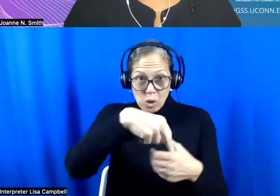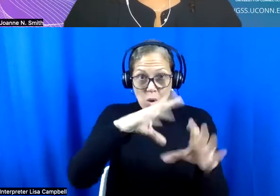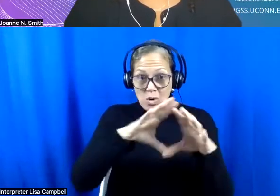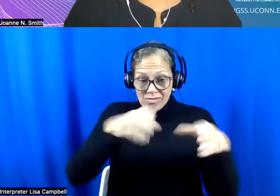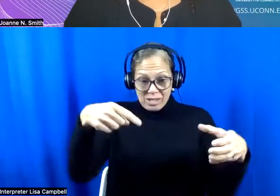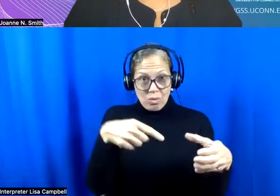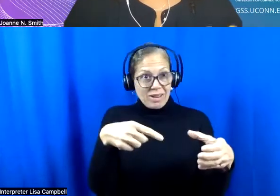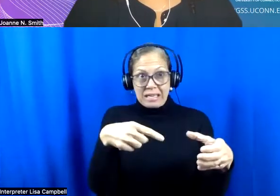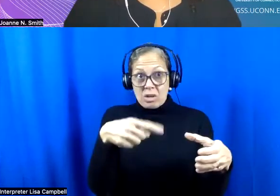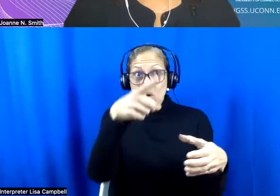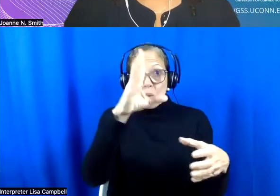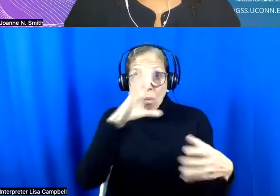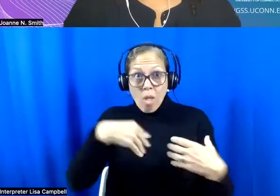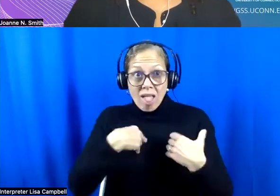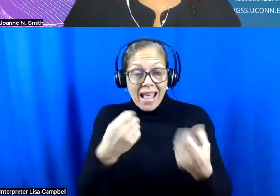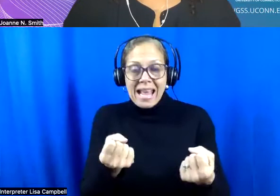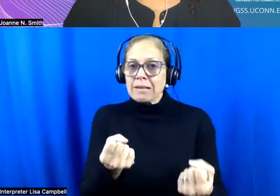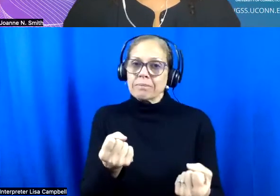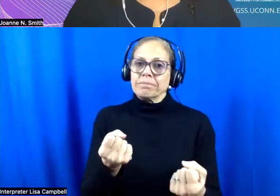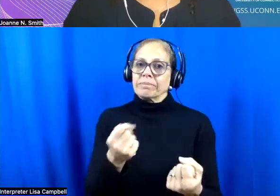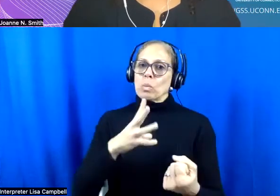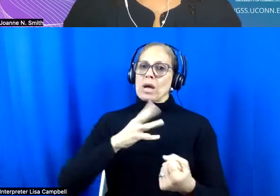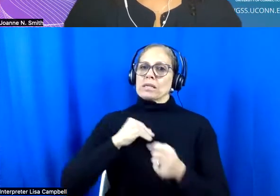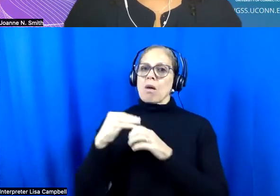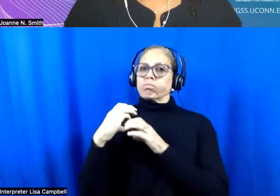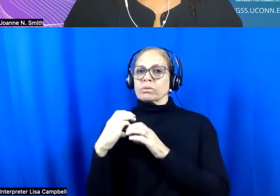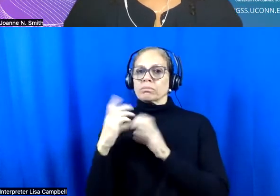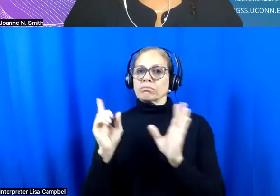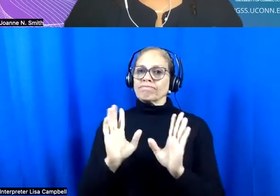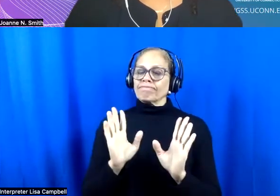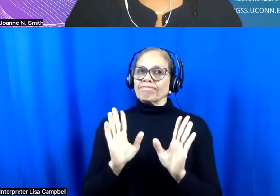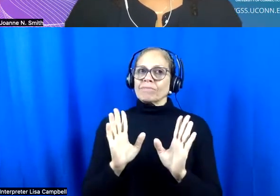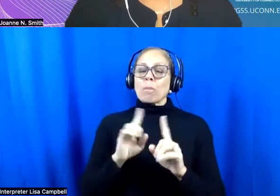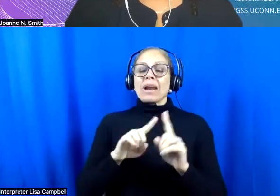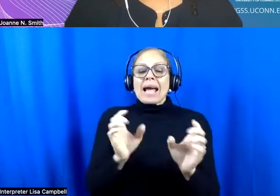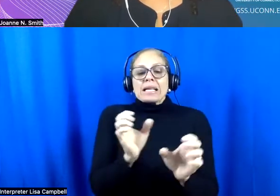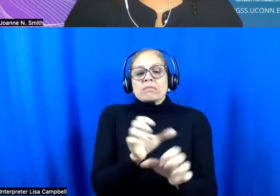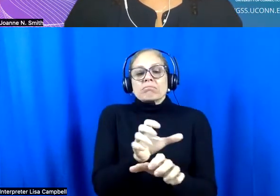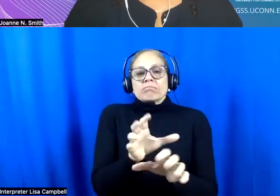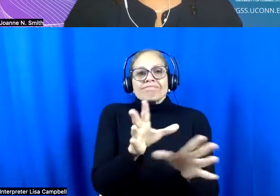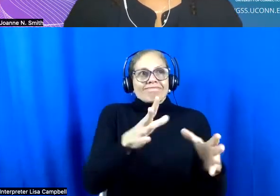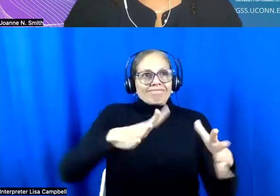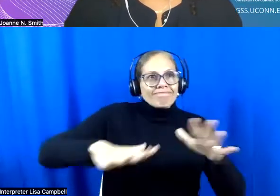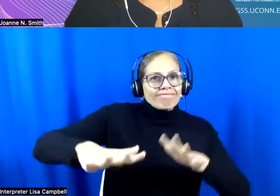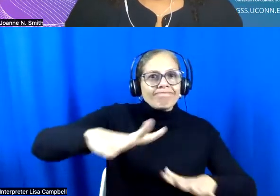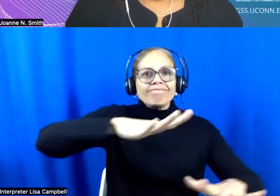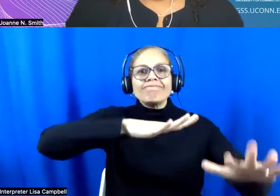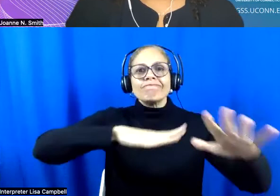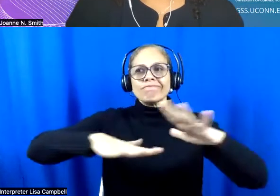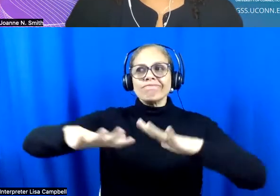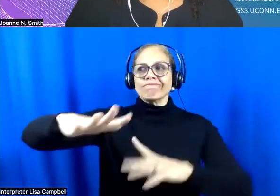would be taking on too much, but can commit to say I can create conditions, you know, where healing can